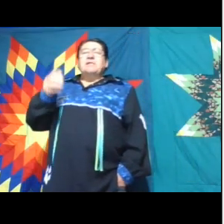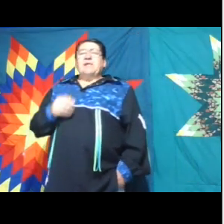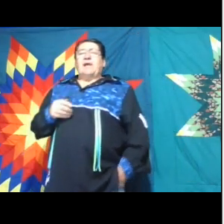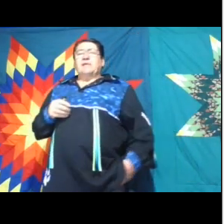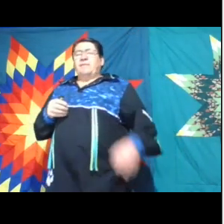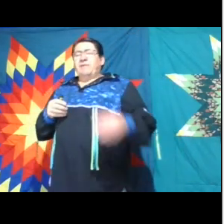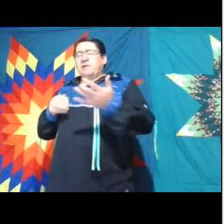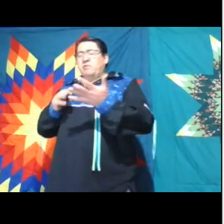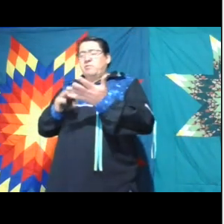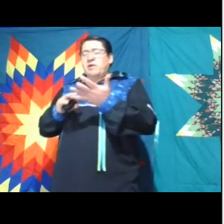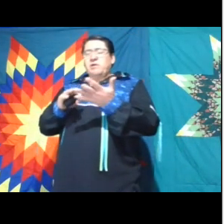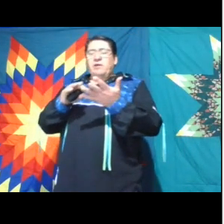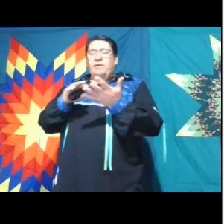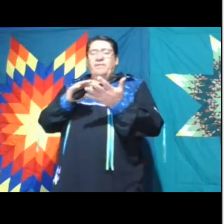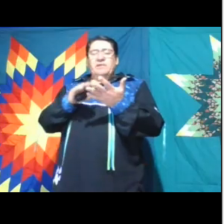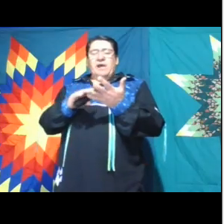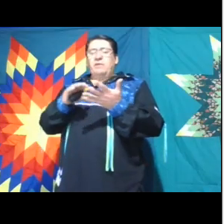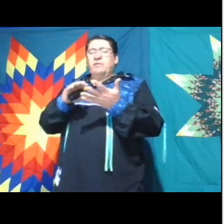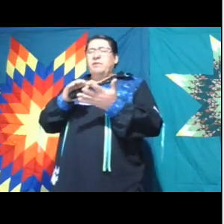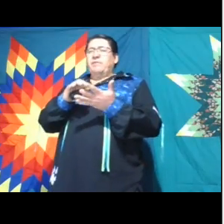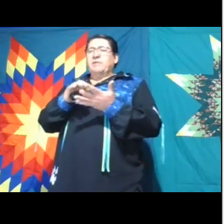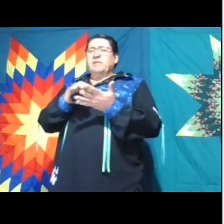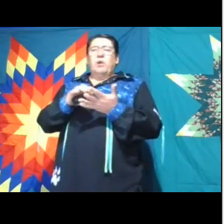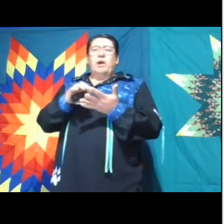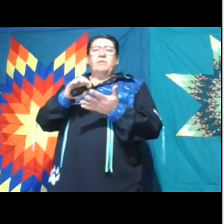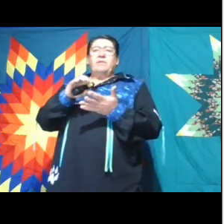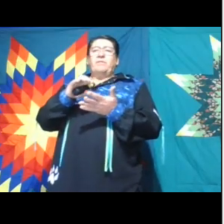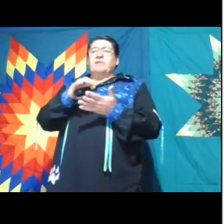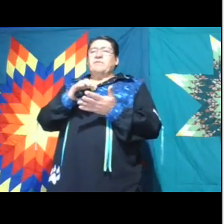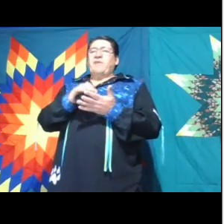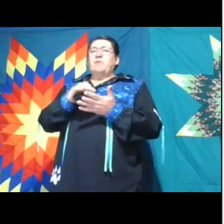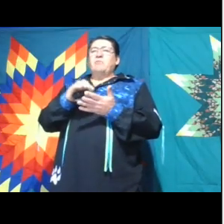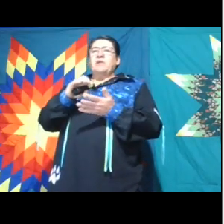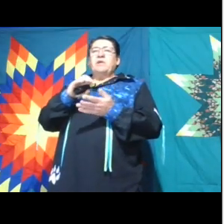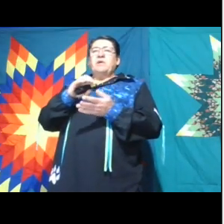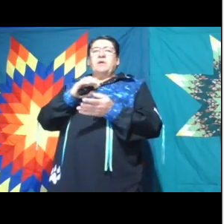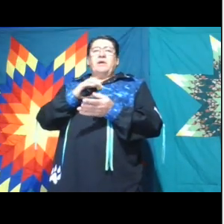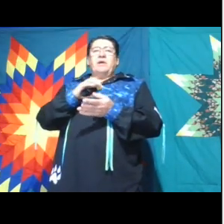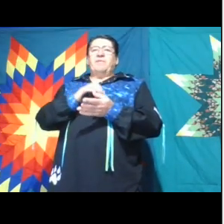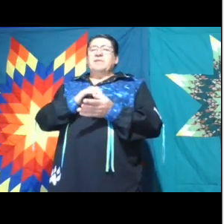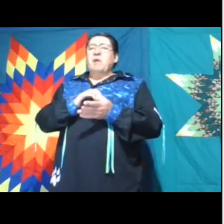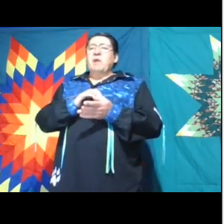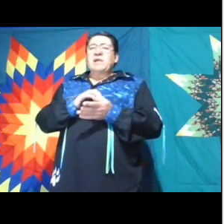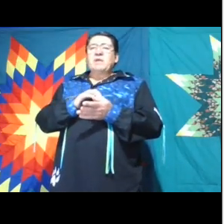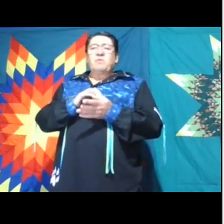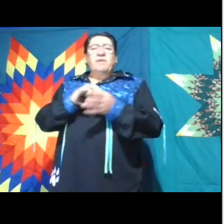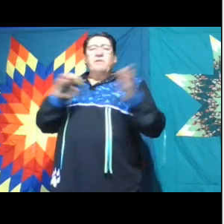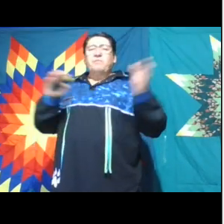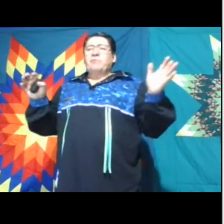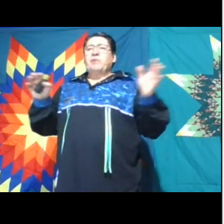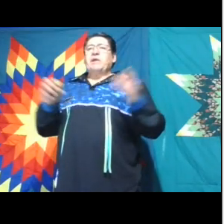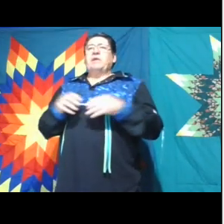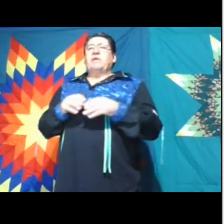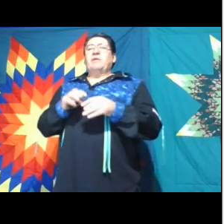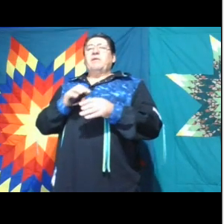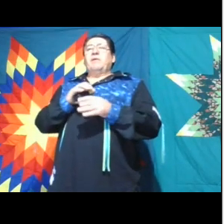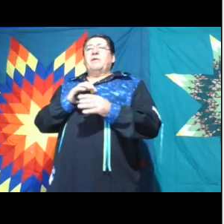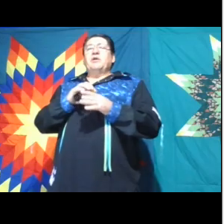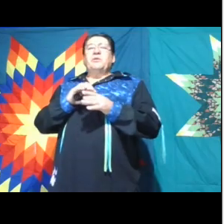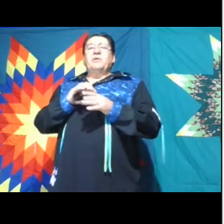defines success. If it's career, if it's health, if it's wealth, if it's family, if it's money, whatever it may